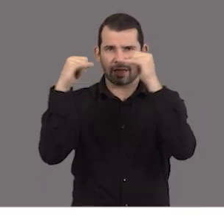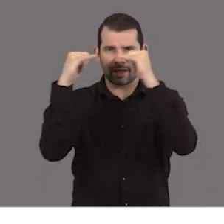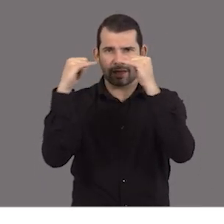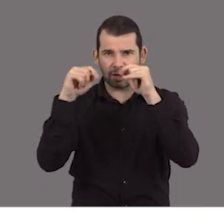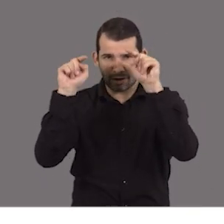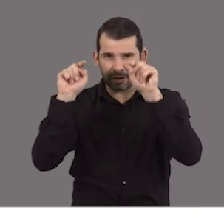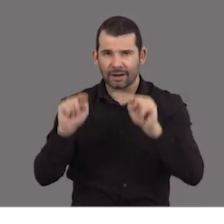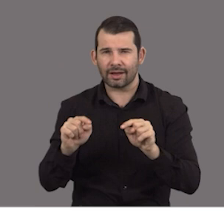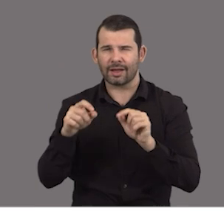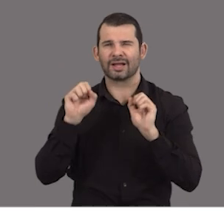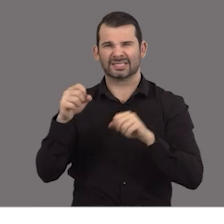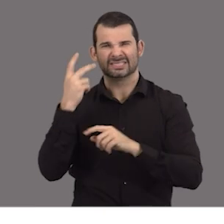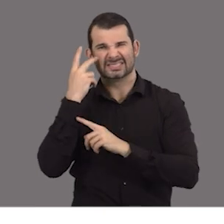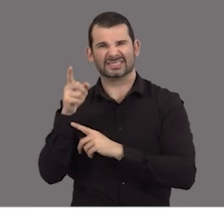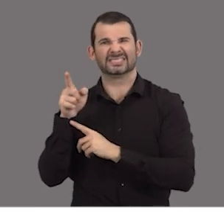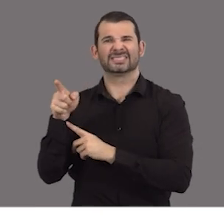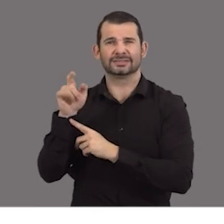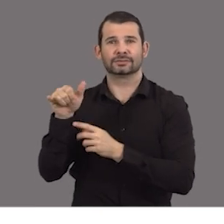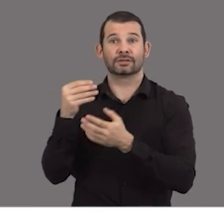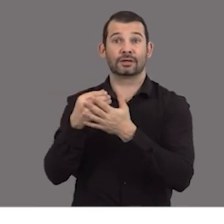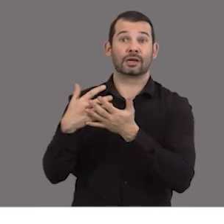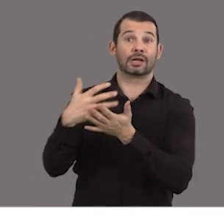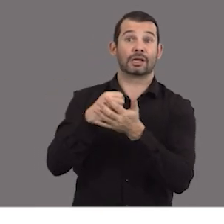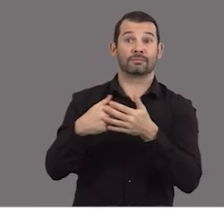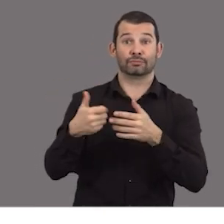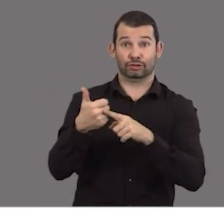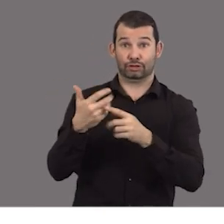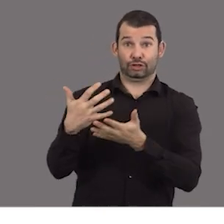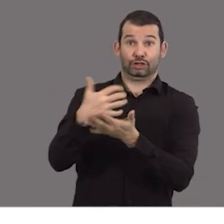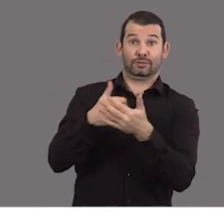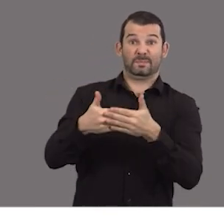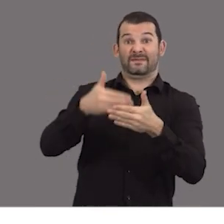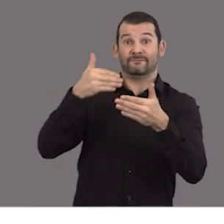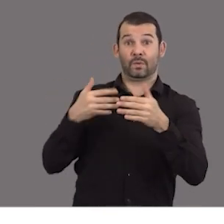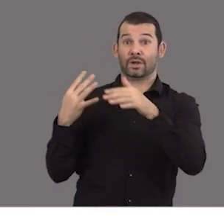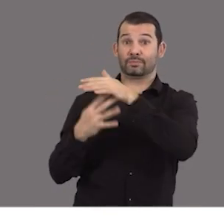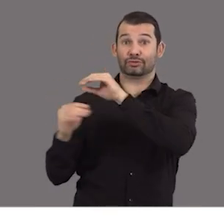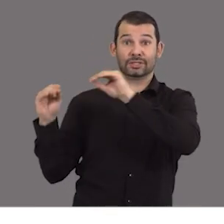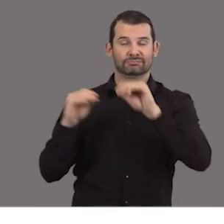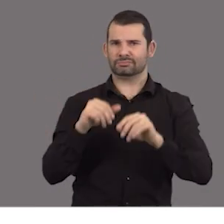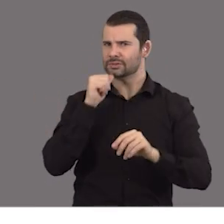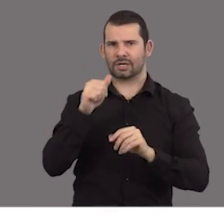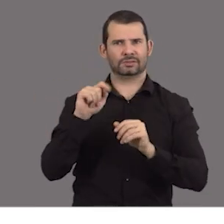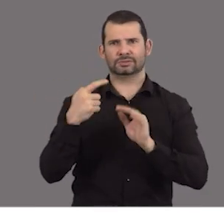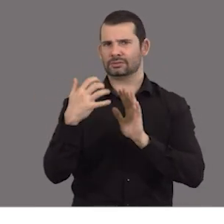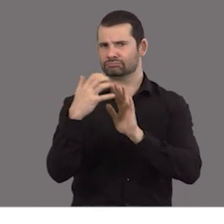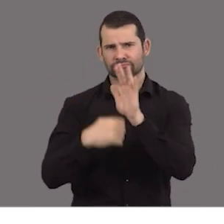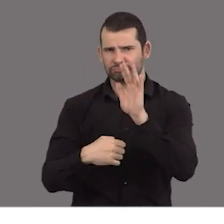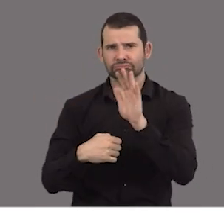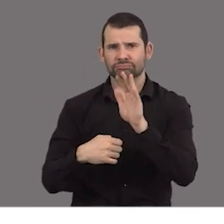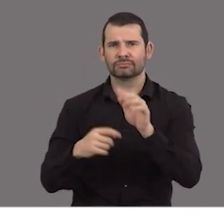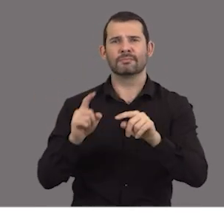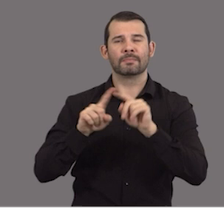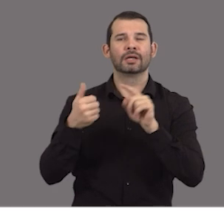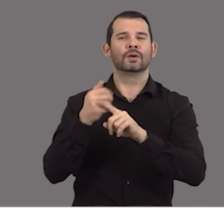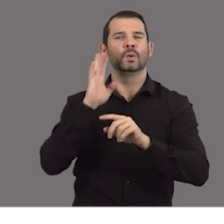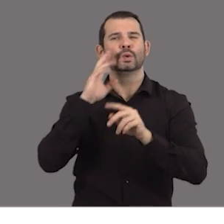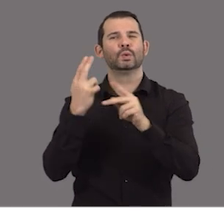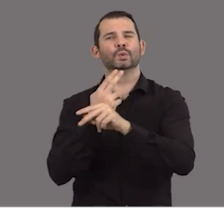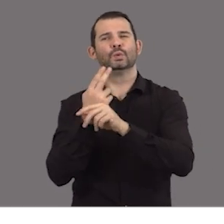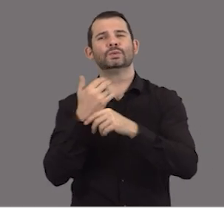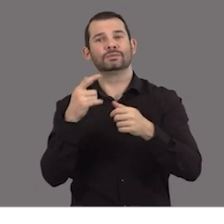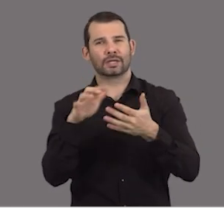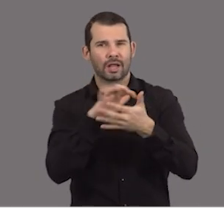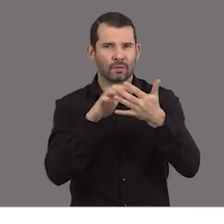lines. We can also see that the income earned before immigrating is not taxable, but it will be